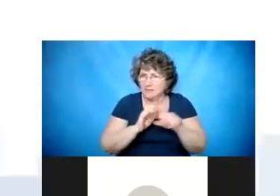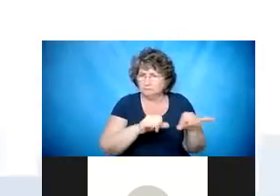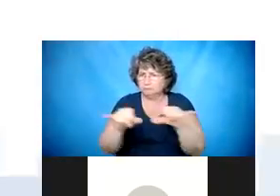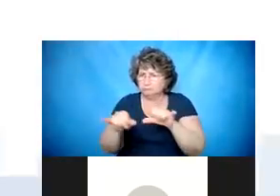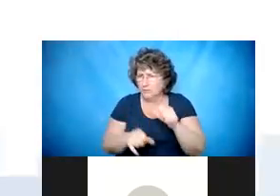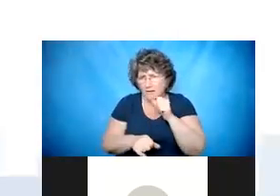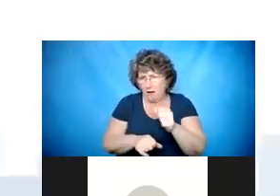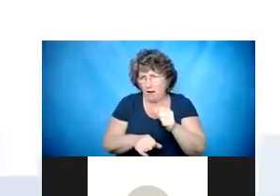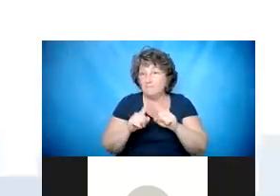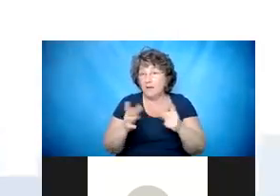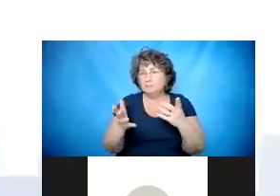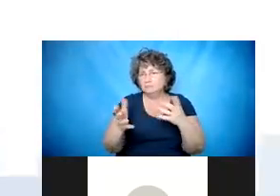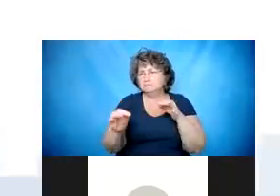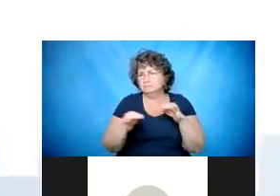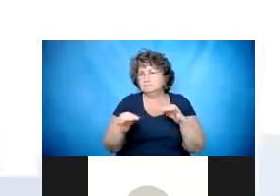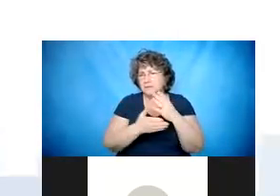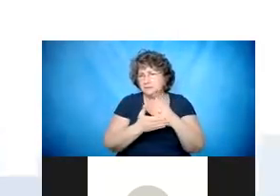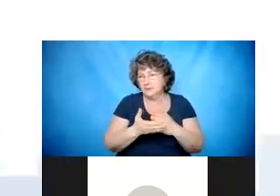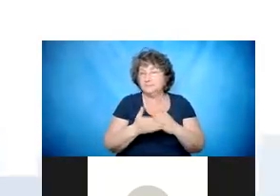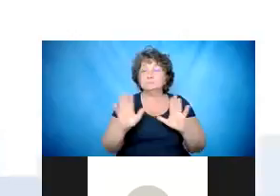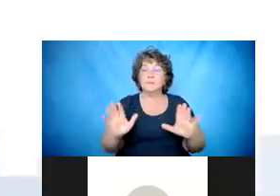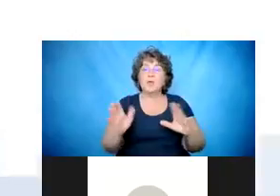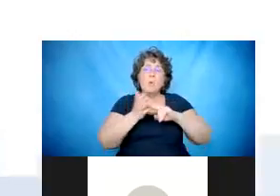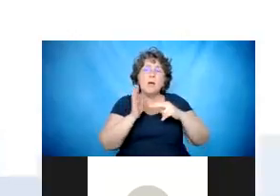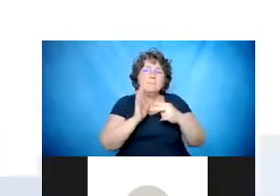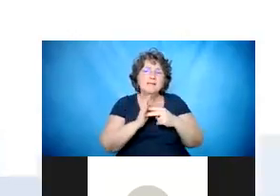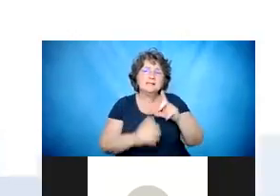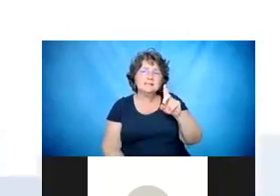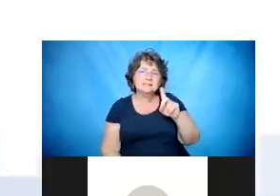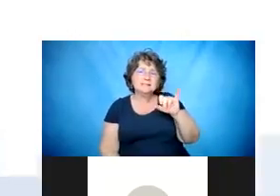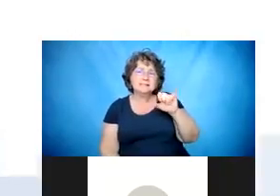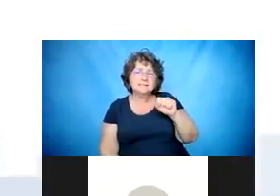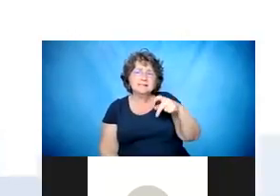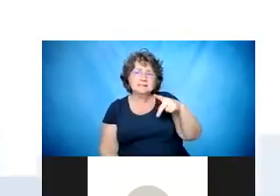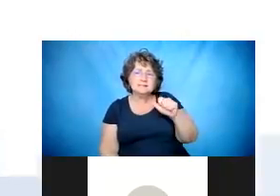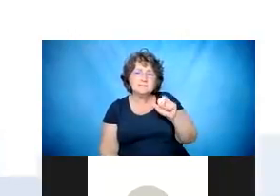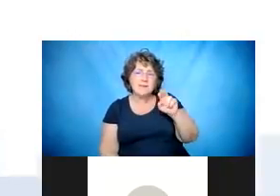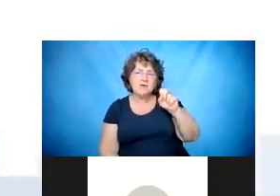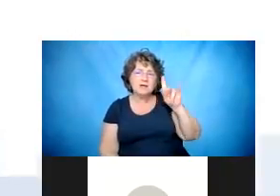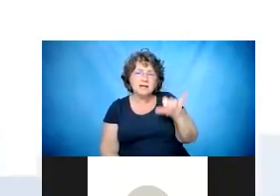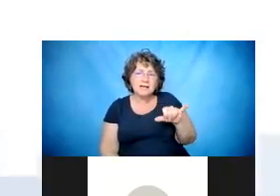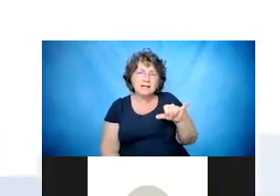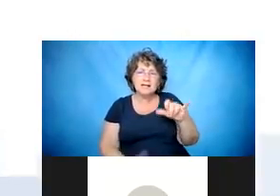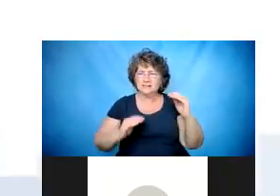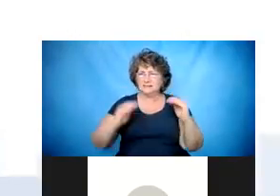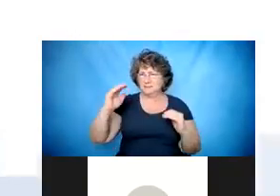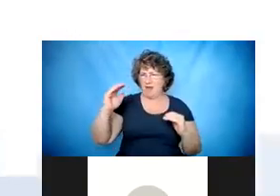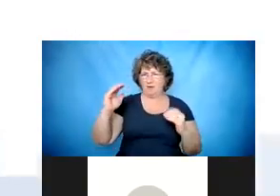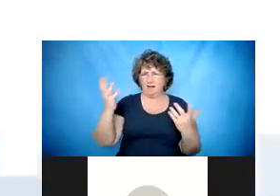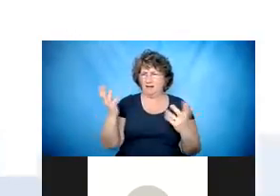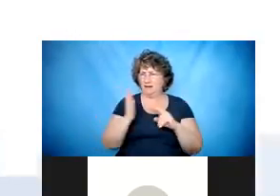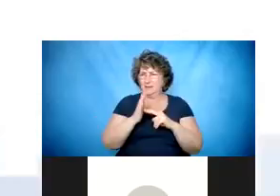So let's talk about disparity. What is disparity? Especially within this context of service delivery.